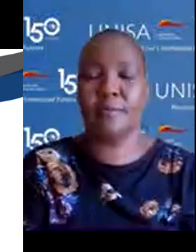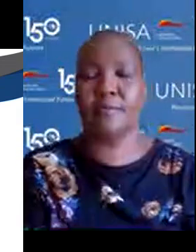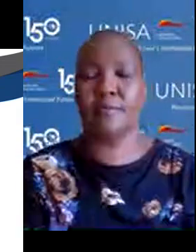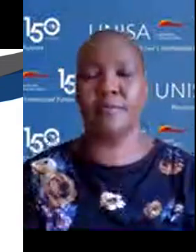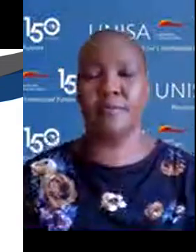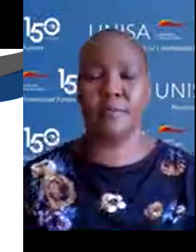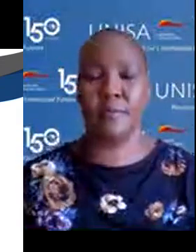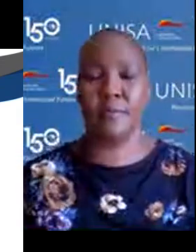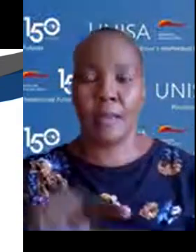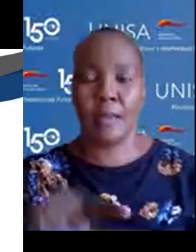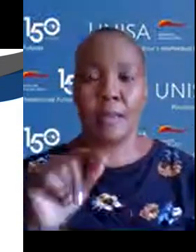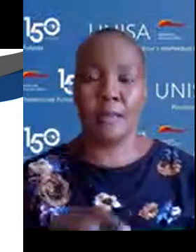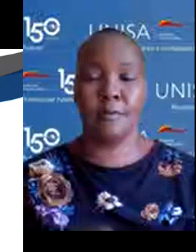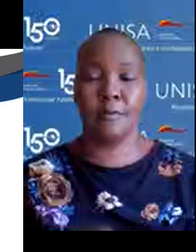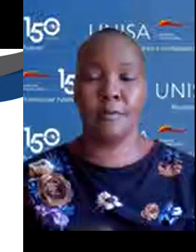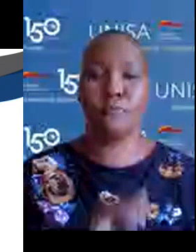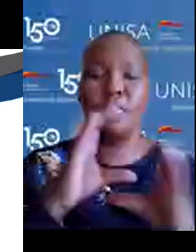the chat.